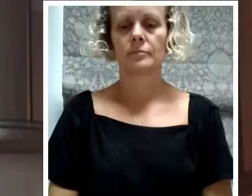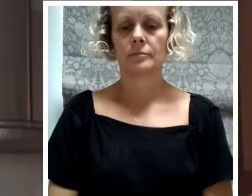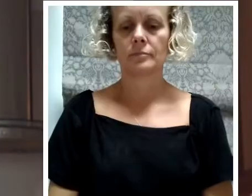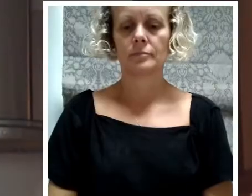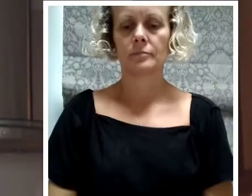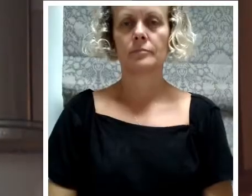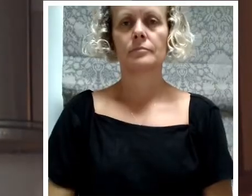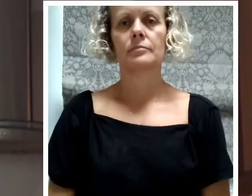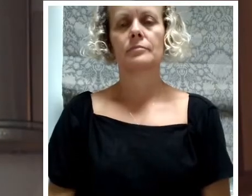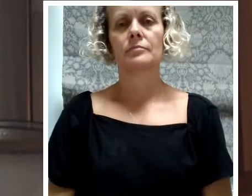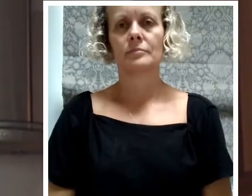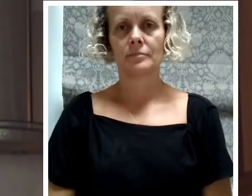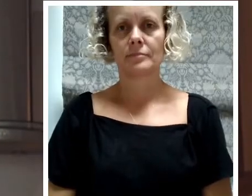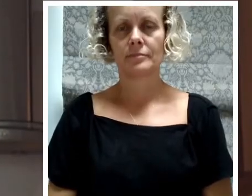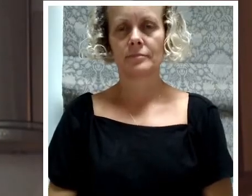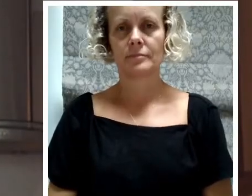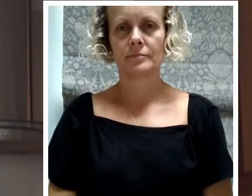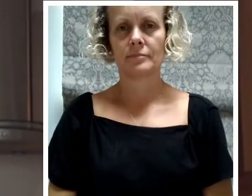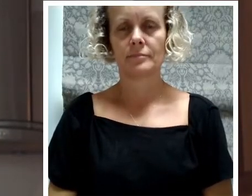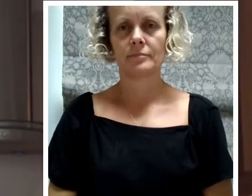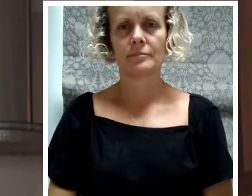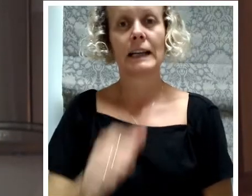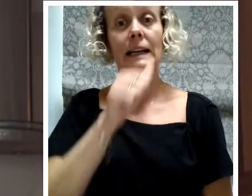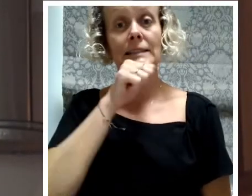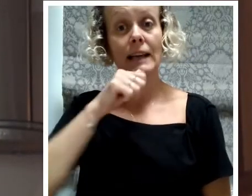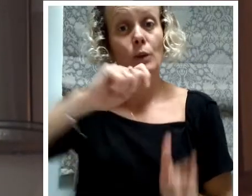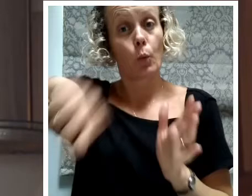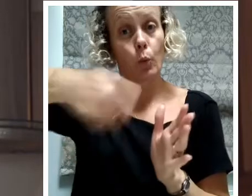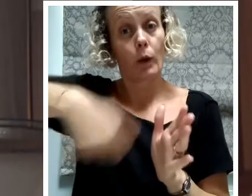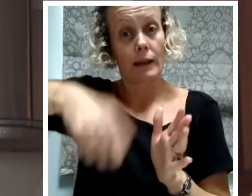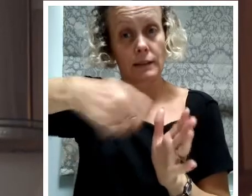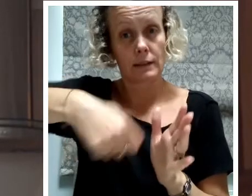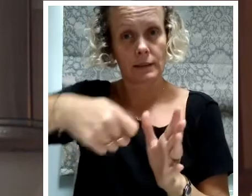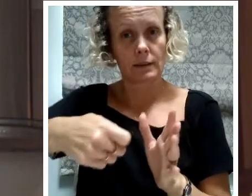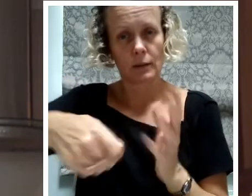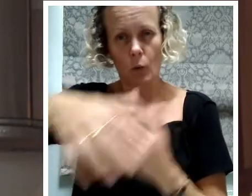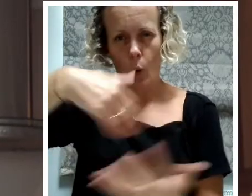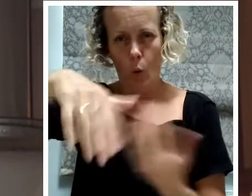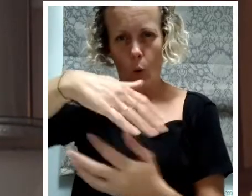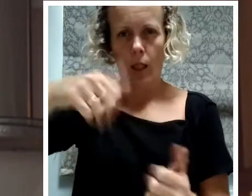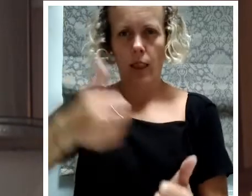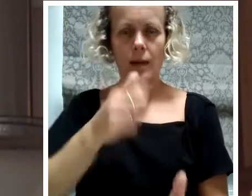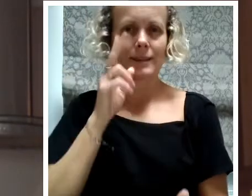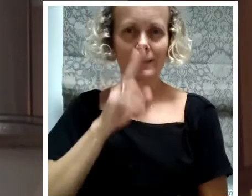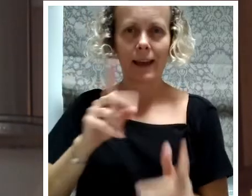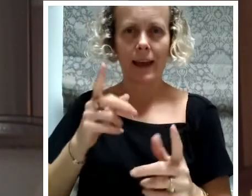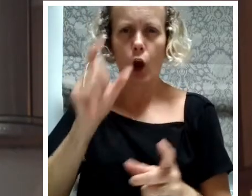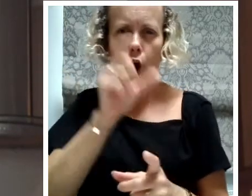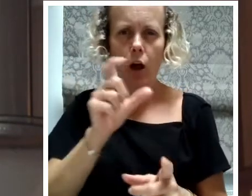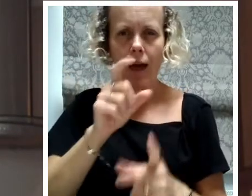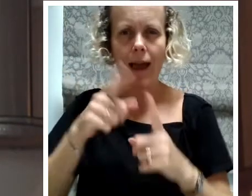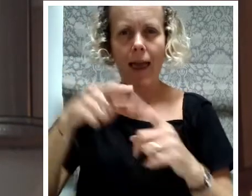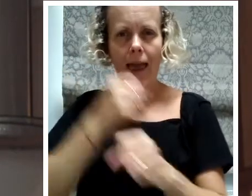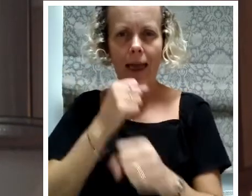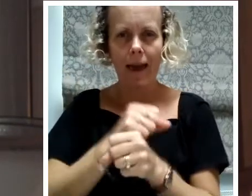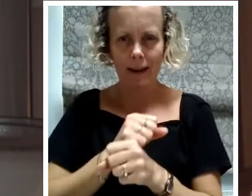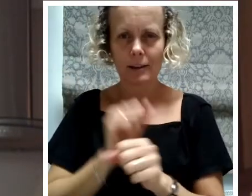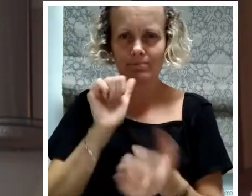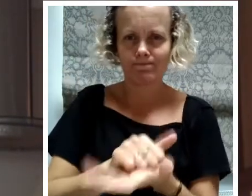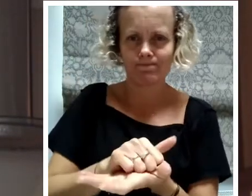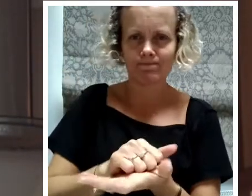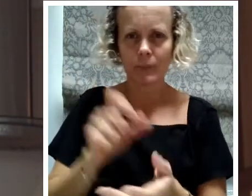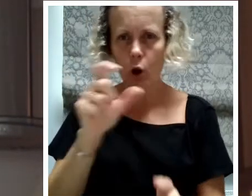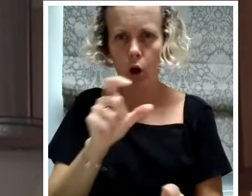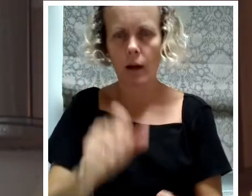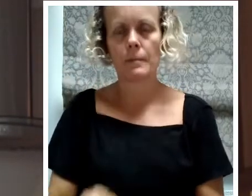So that's nicely all whisked together, so you can actually see the colour of the egg. That's the colour it should be. We're going to get our dry mixture, and we're going to make